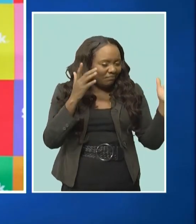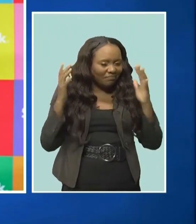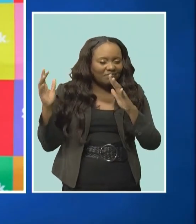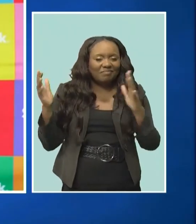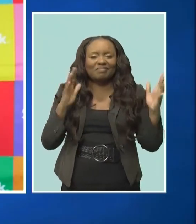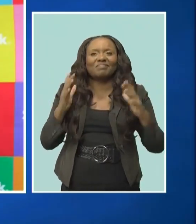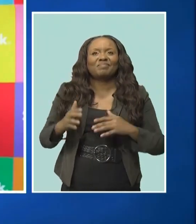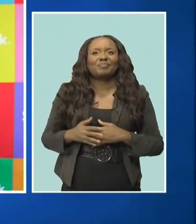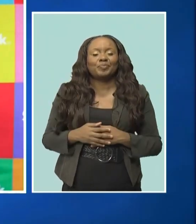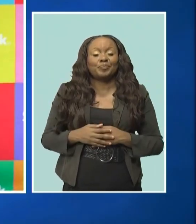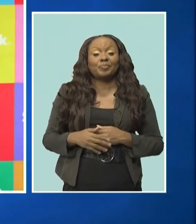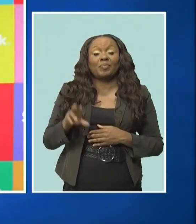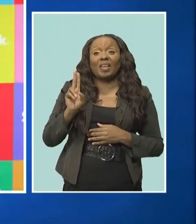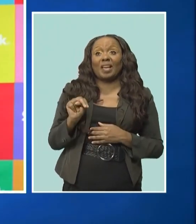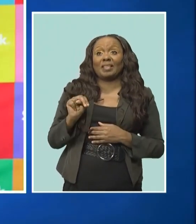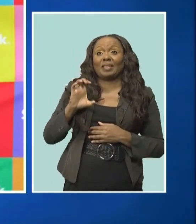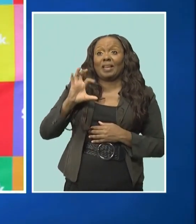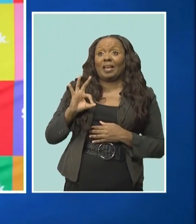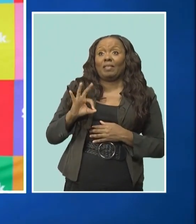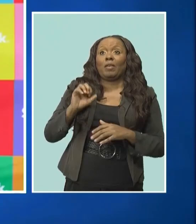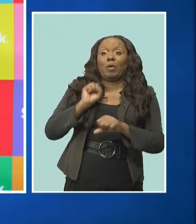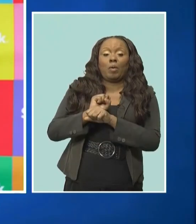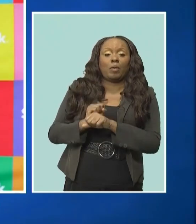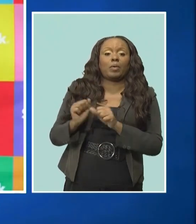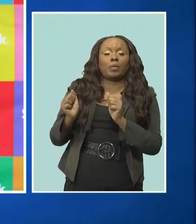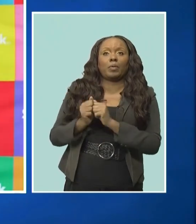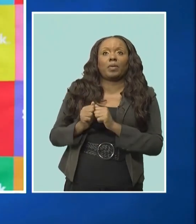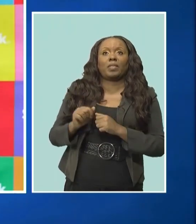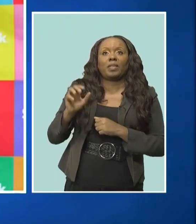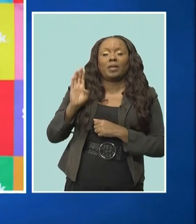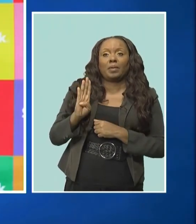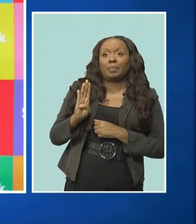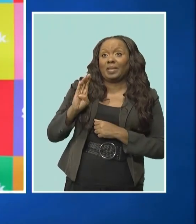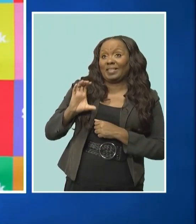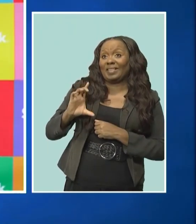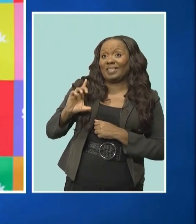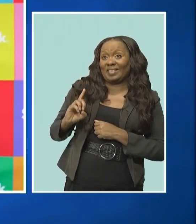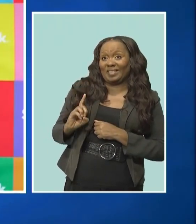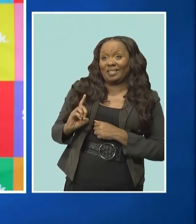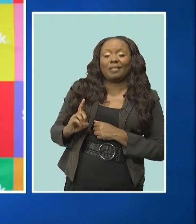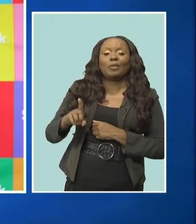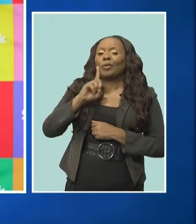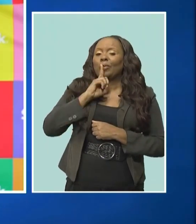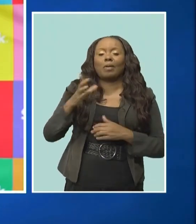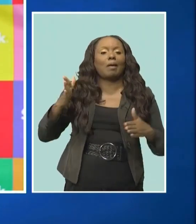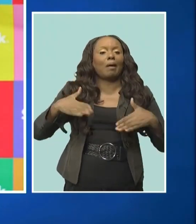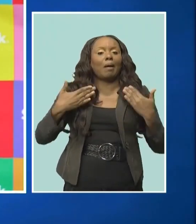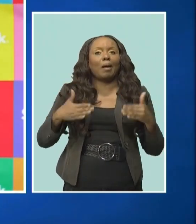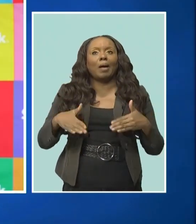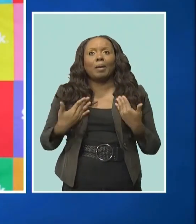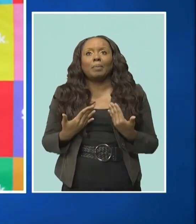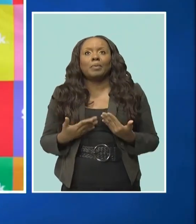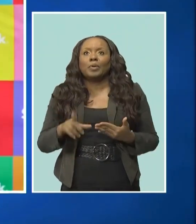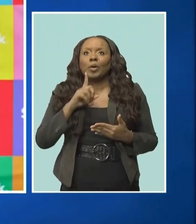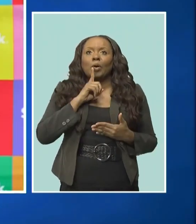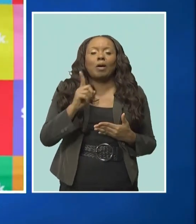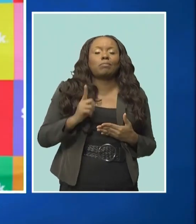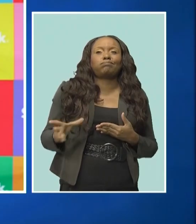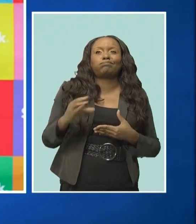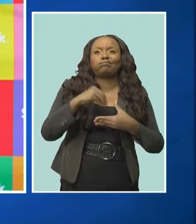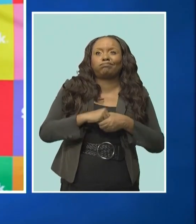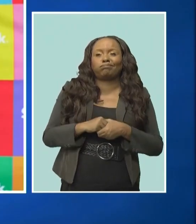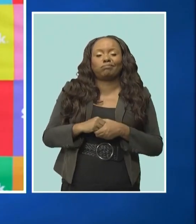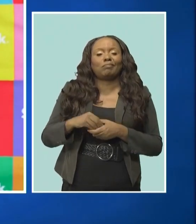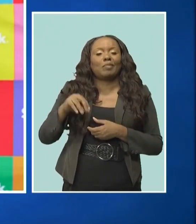The NCF has been working closely with the Barbados Council for the Disabled, and we are heartened to facilitate and accommodate Rashad